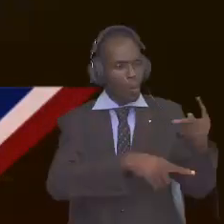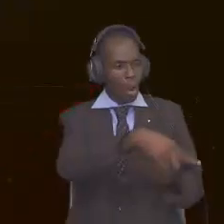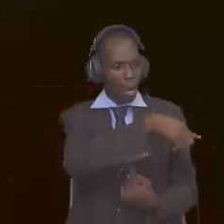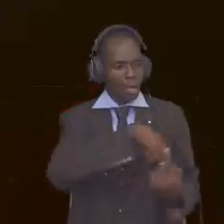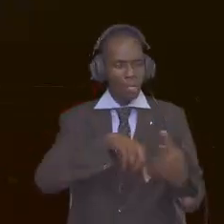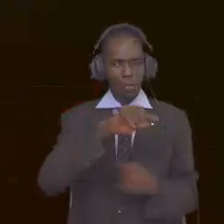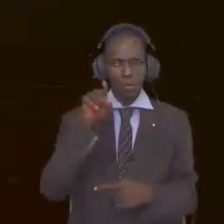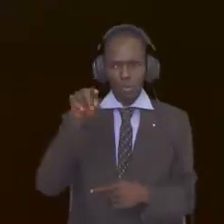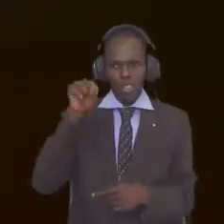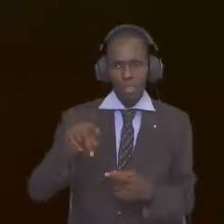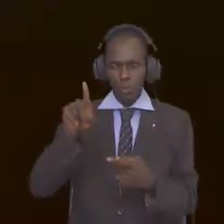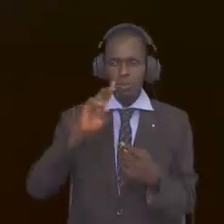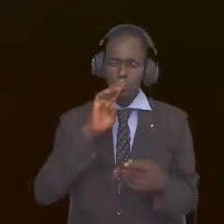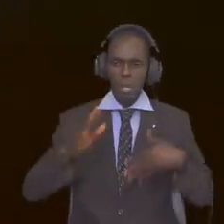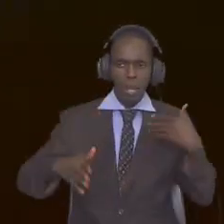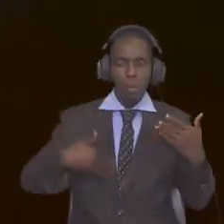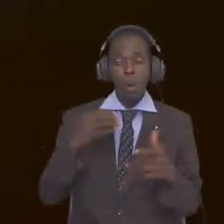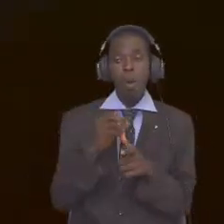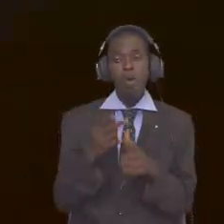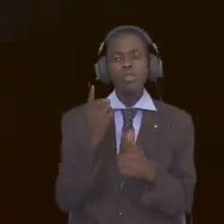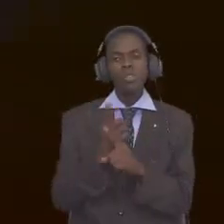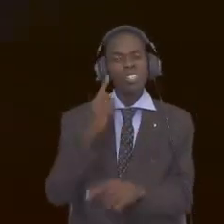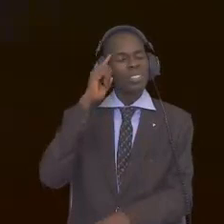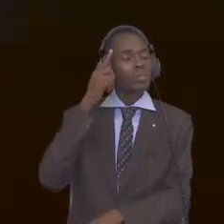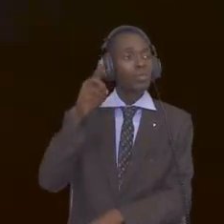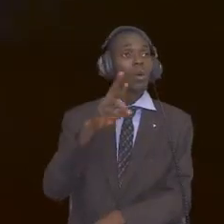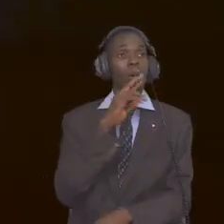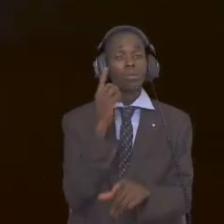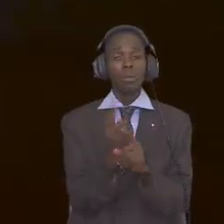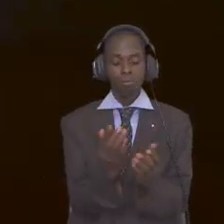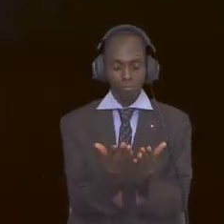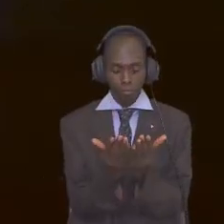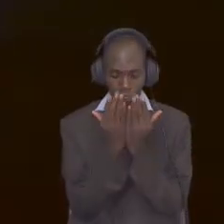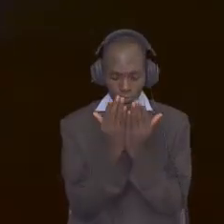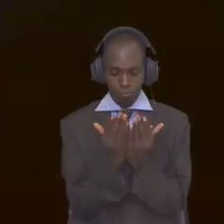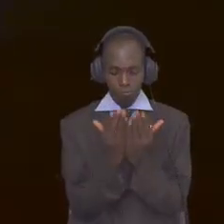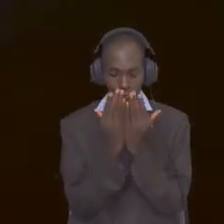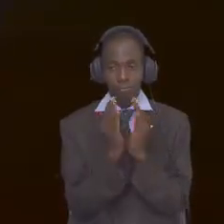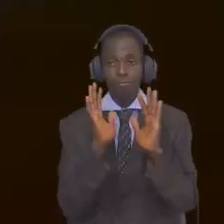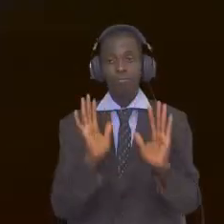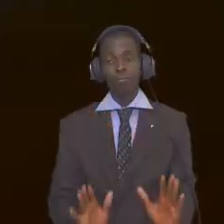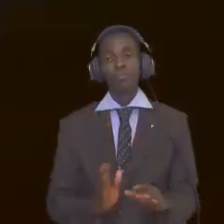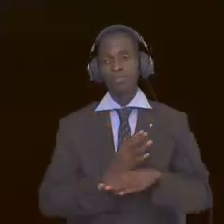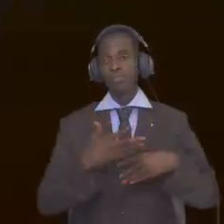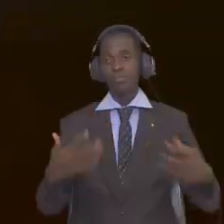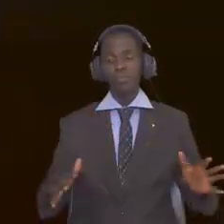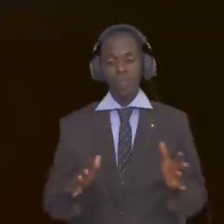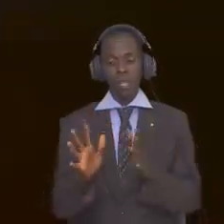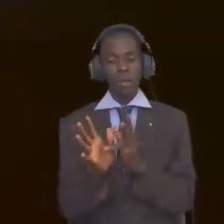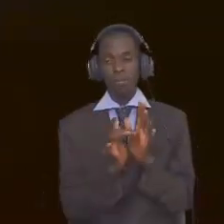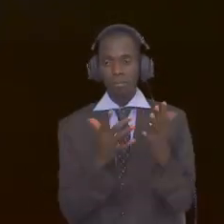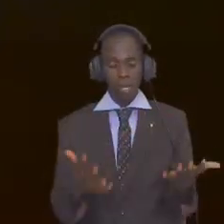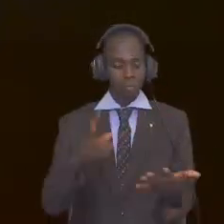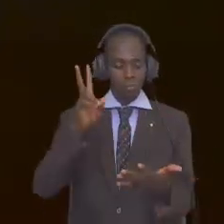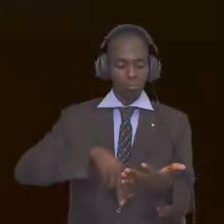be joyful? Or do they just think that you're a bookworm? Only Bible reader, Bible study, and Bible